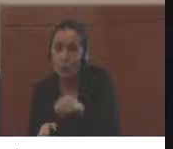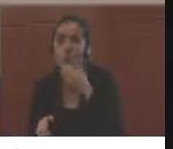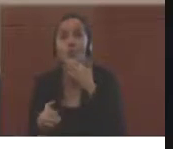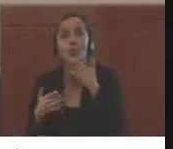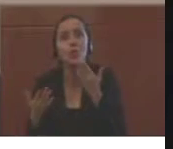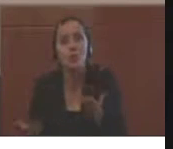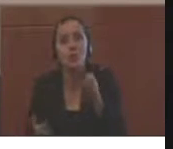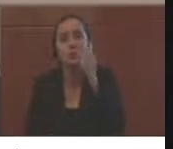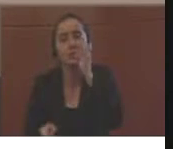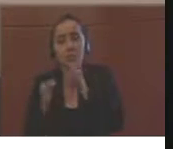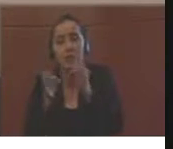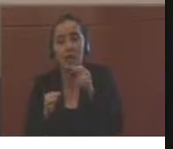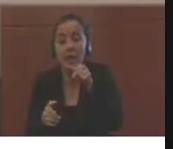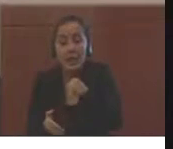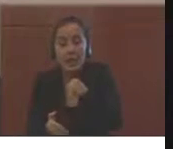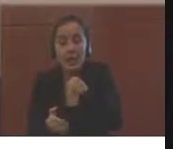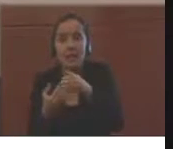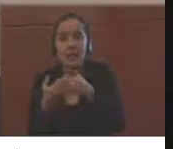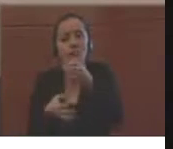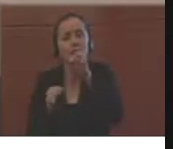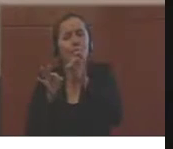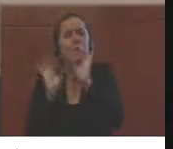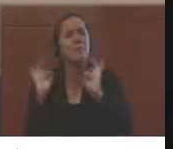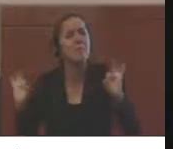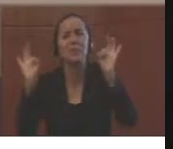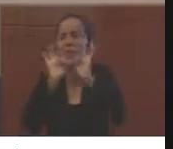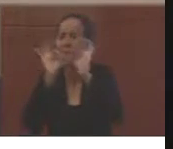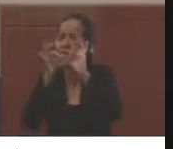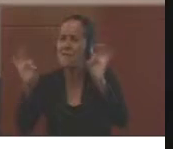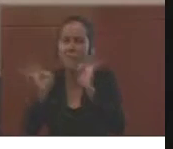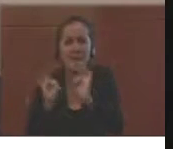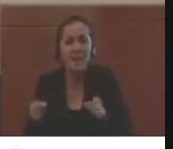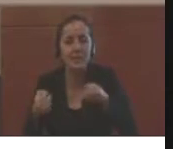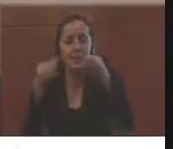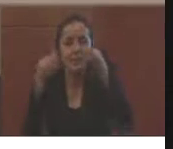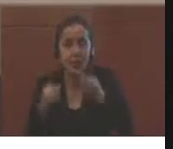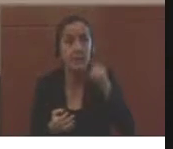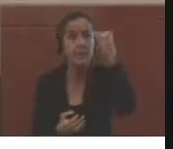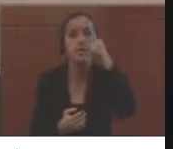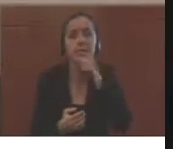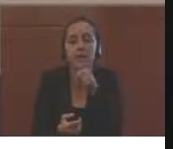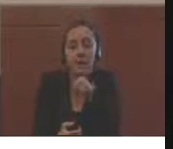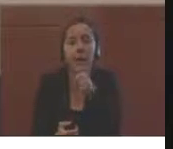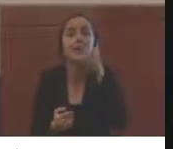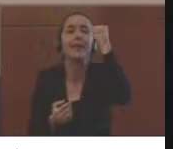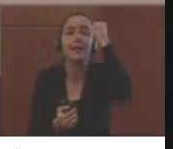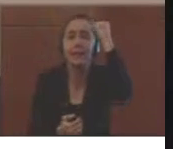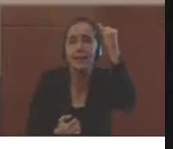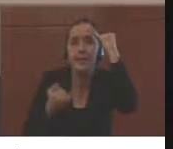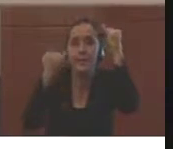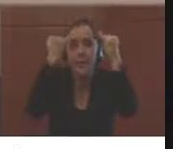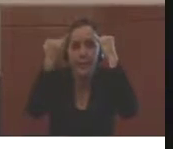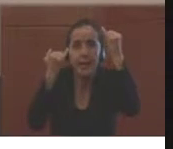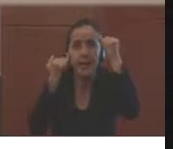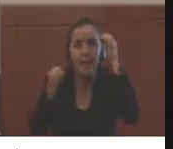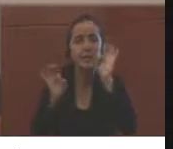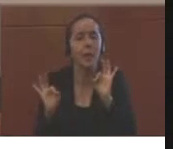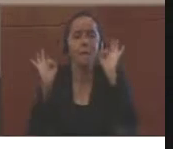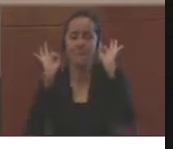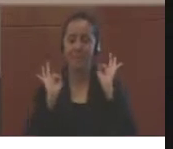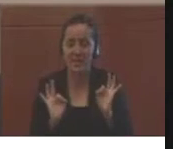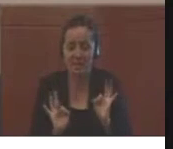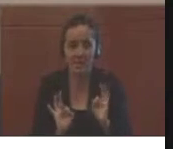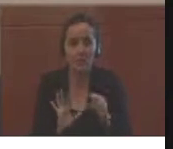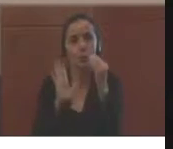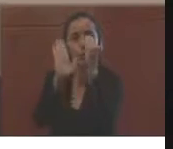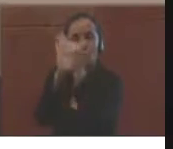carried out an extraordinary work, trying to have reflected in the document the viewpoints and